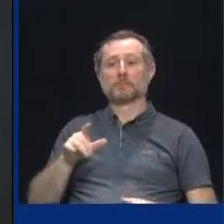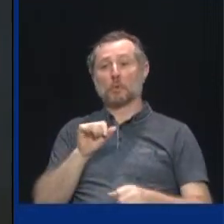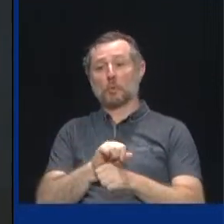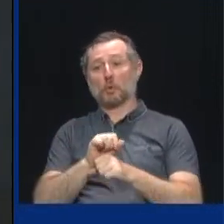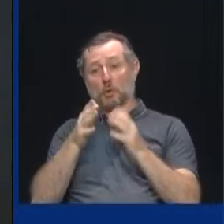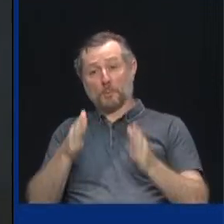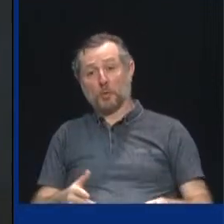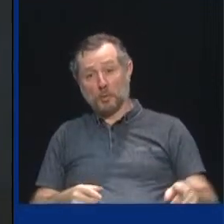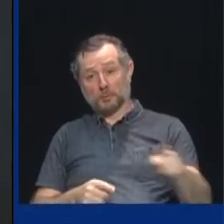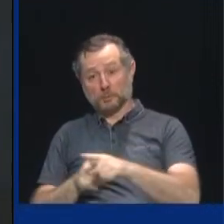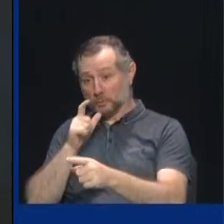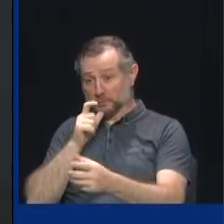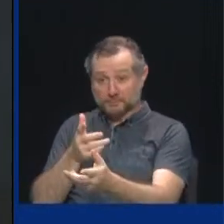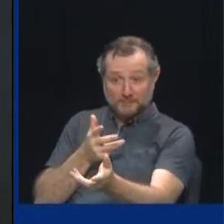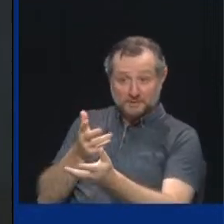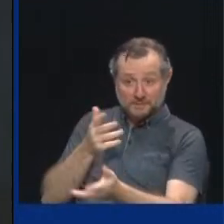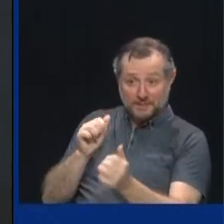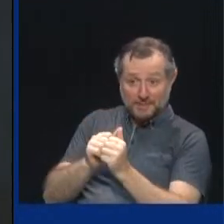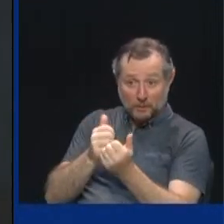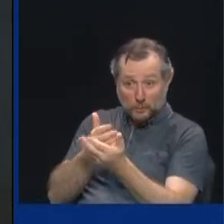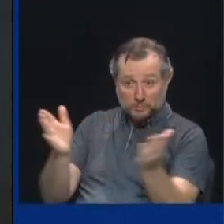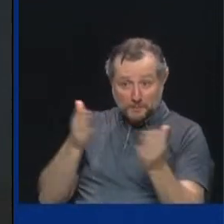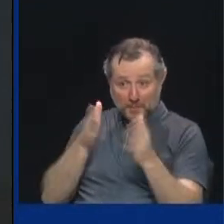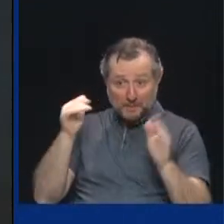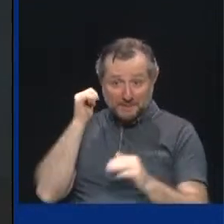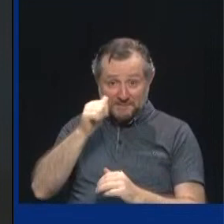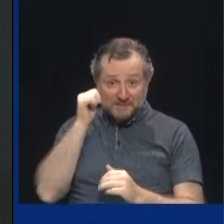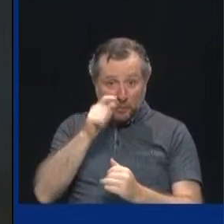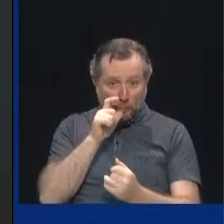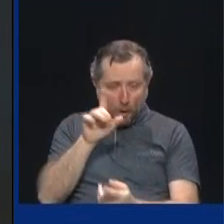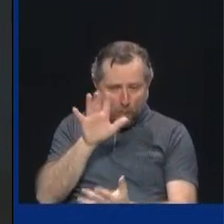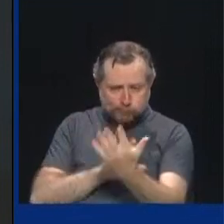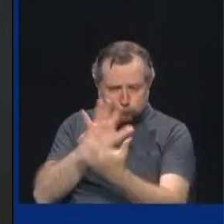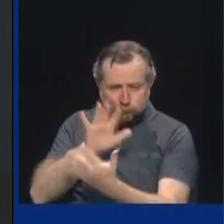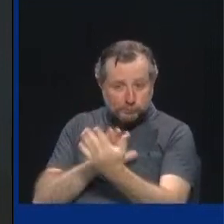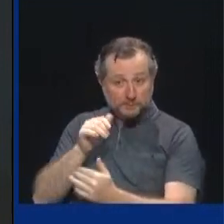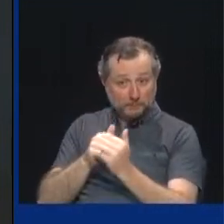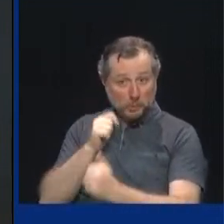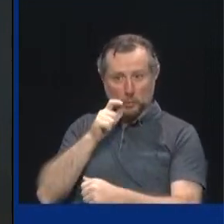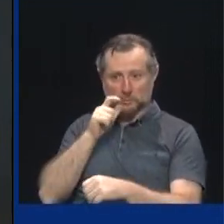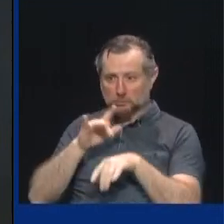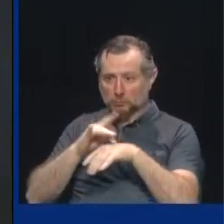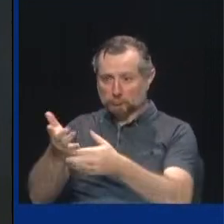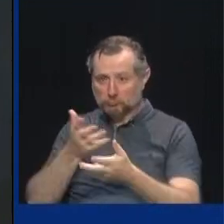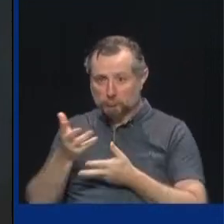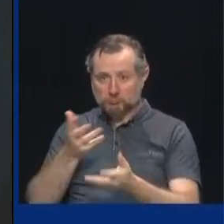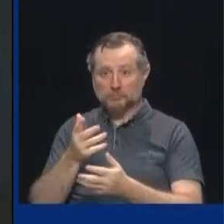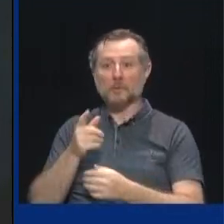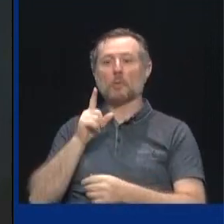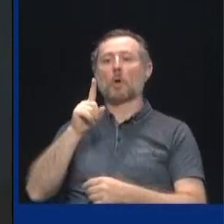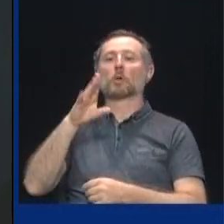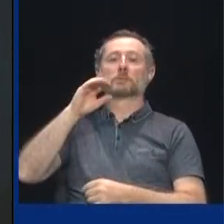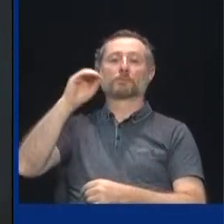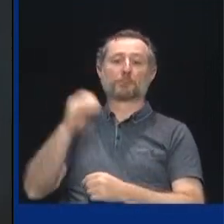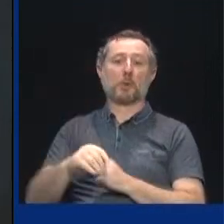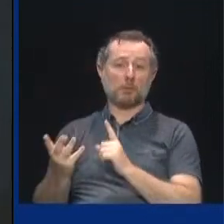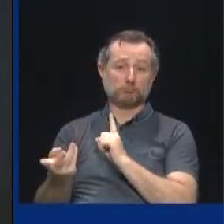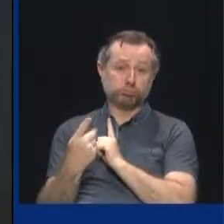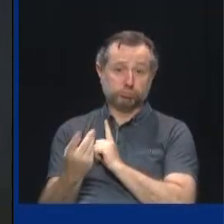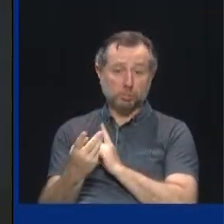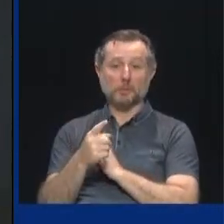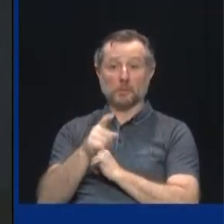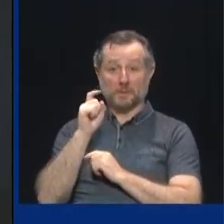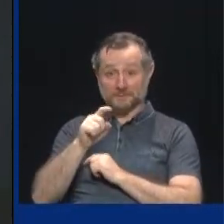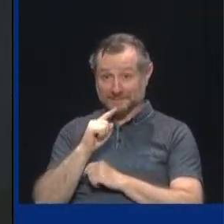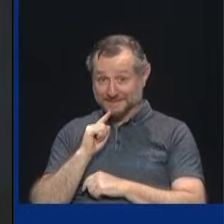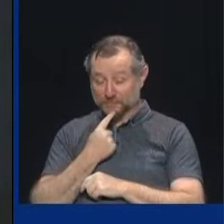interacting with the public on a daily basis and is touching 100 people. I think they should take it very seriously. I